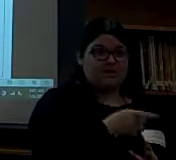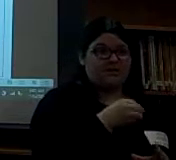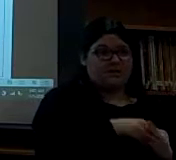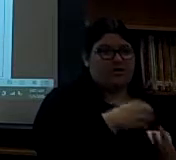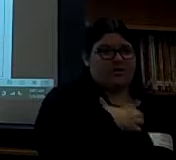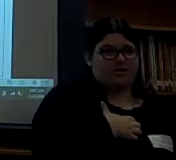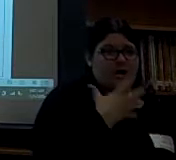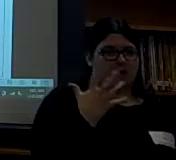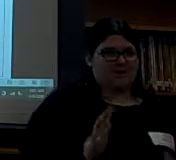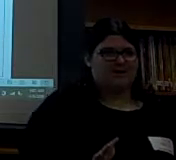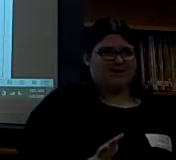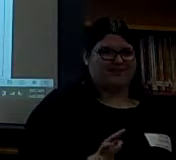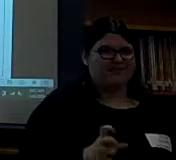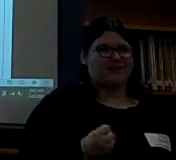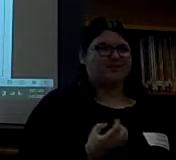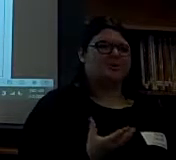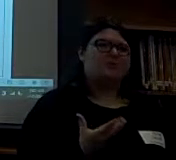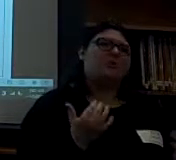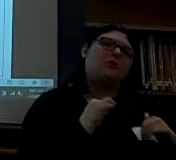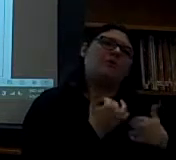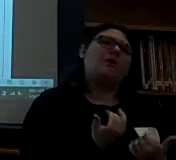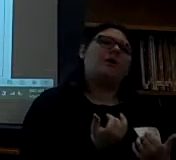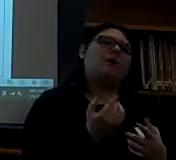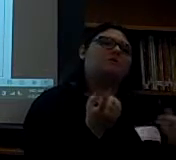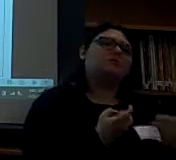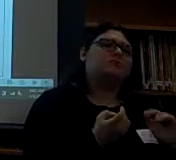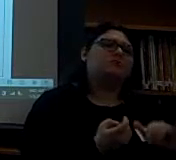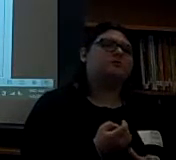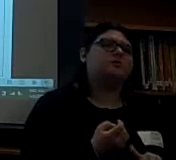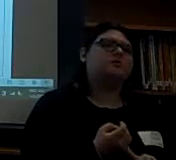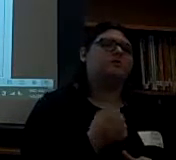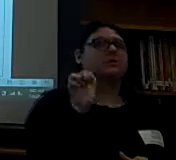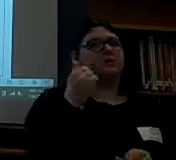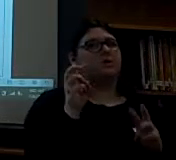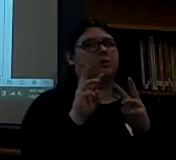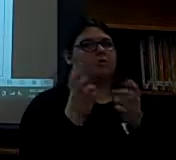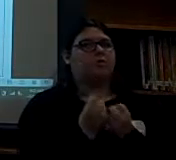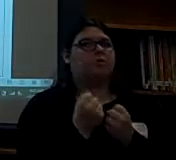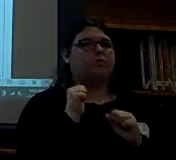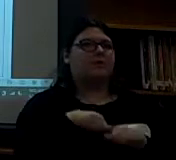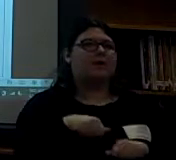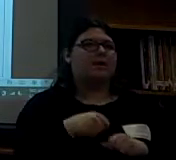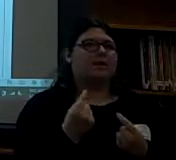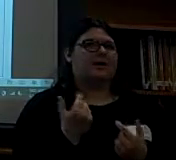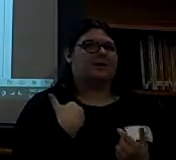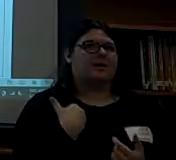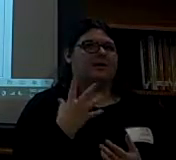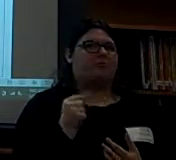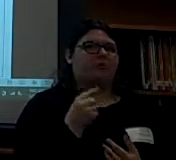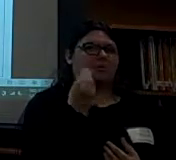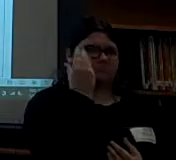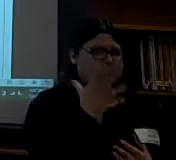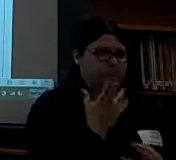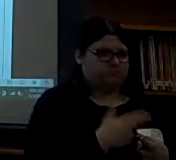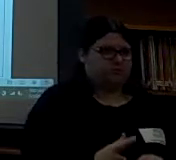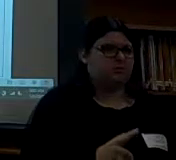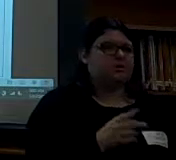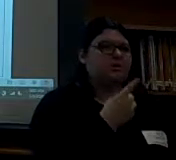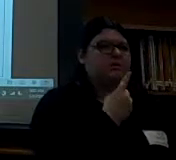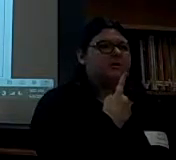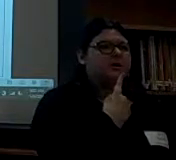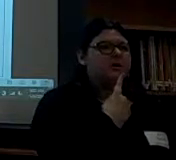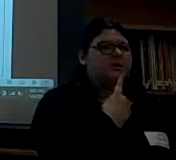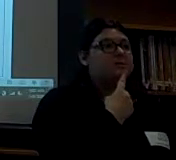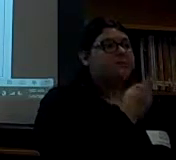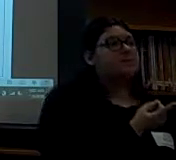yuck. And here's how we deal with that. This is a whole other workshop that I could talk about, but I'm going to tell you very briefly. When you say to your child, tell me what